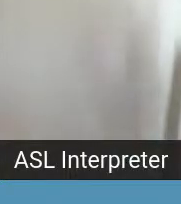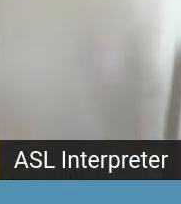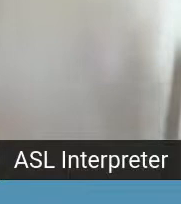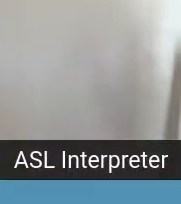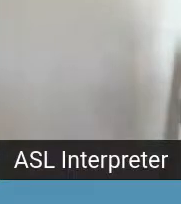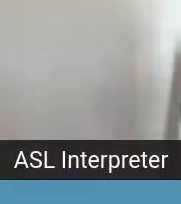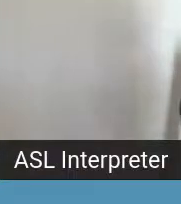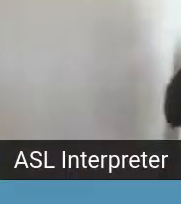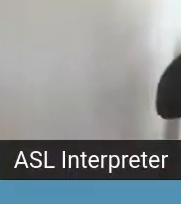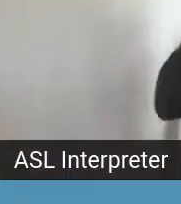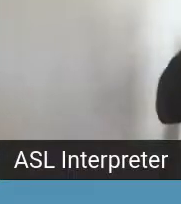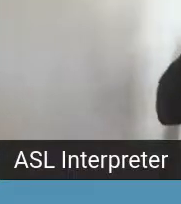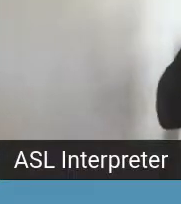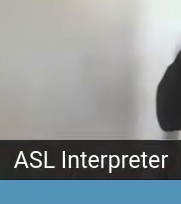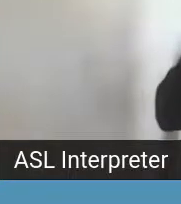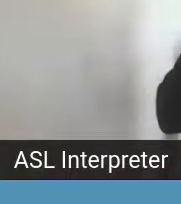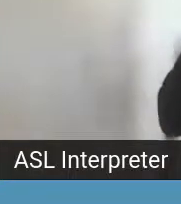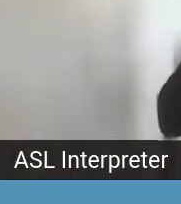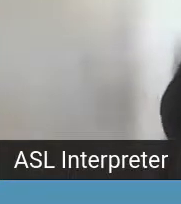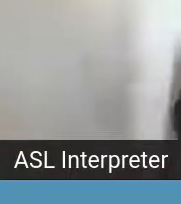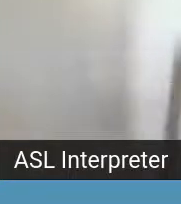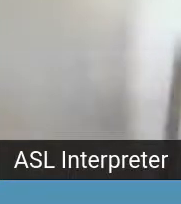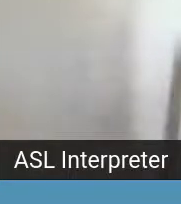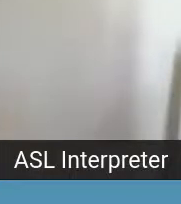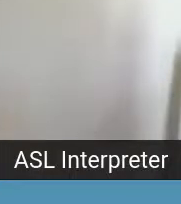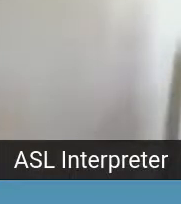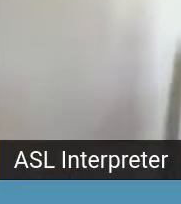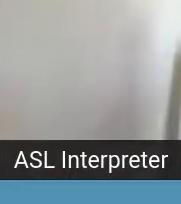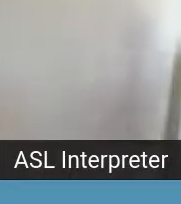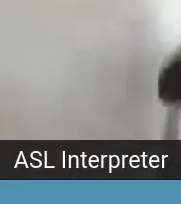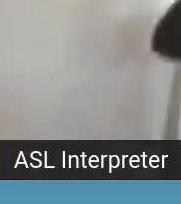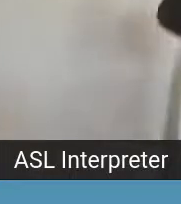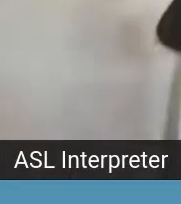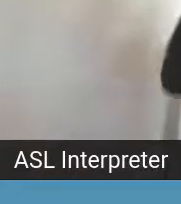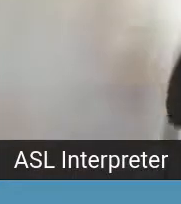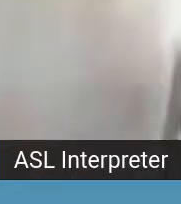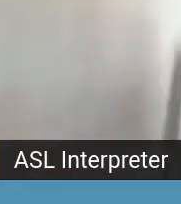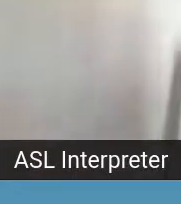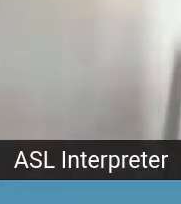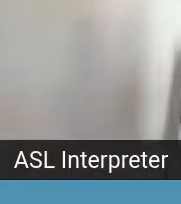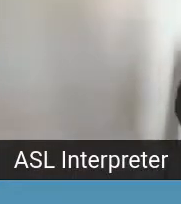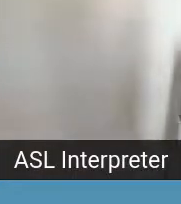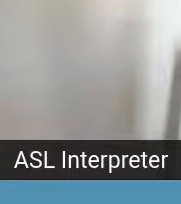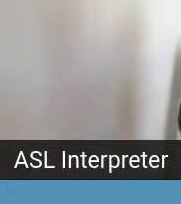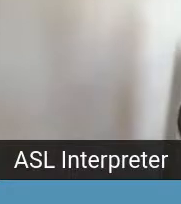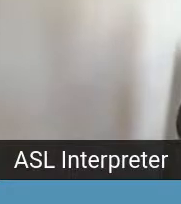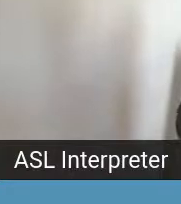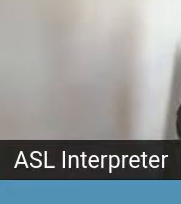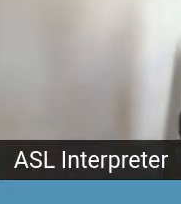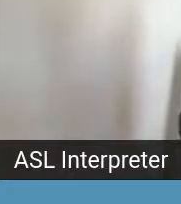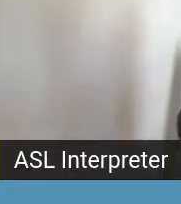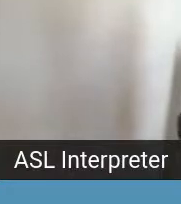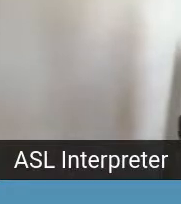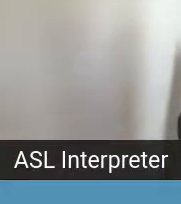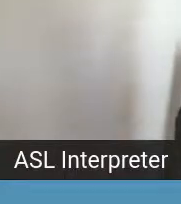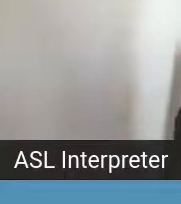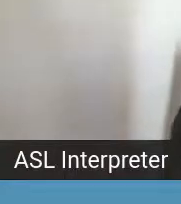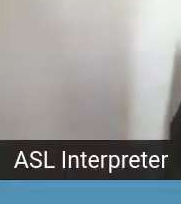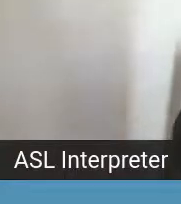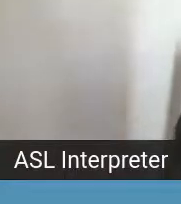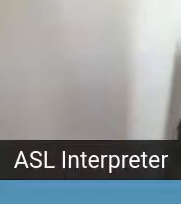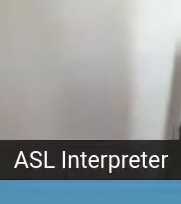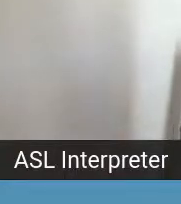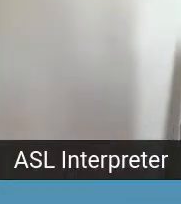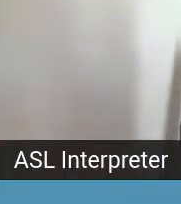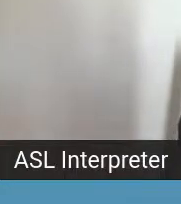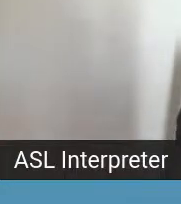about finding a reveal like that within the data. So that I was looking at some of the questions that